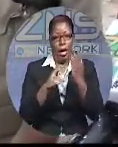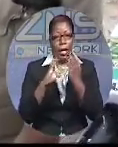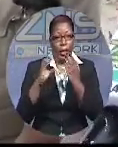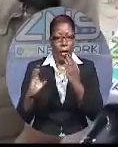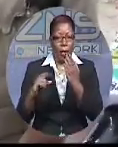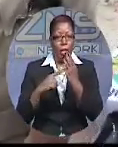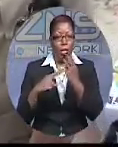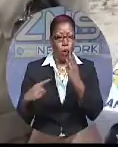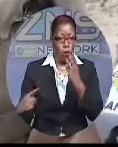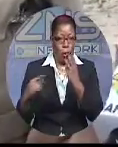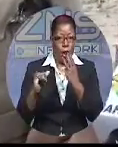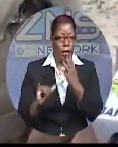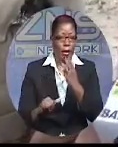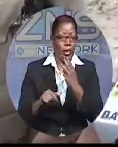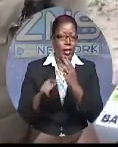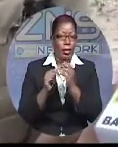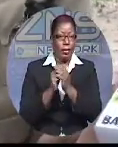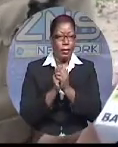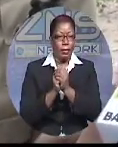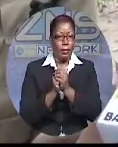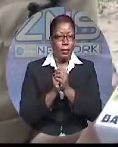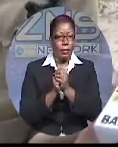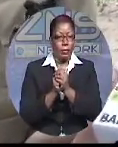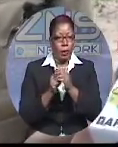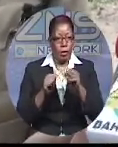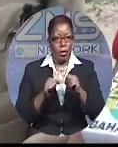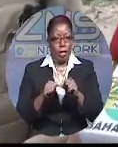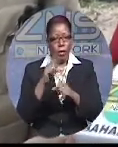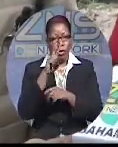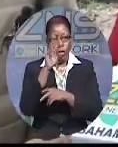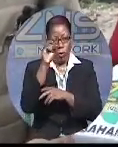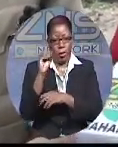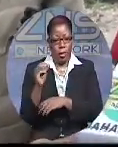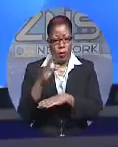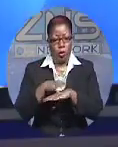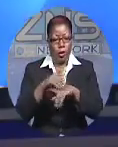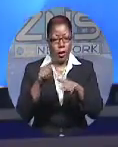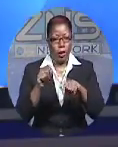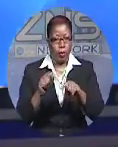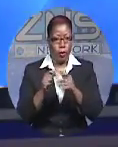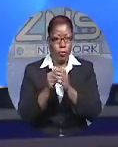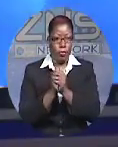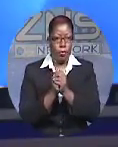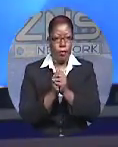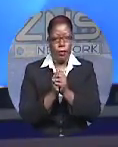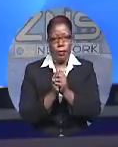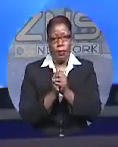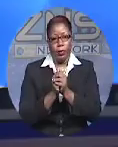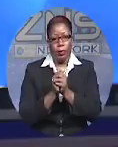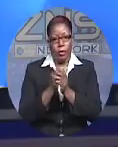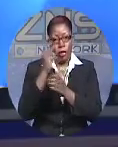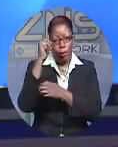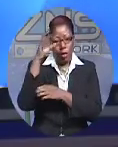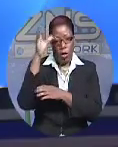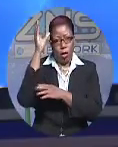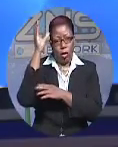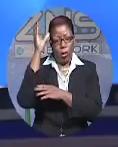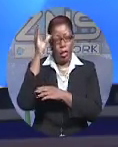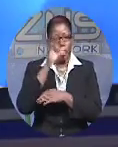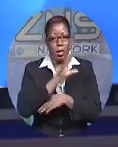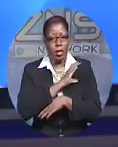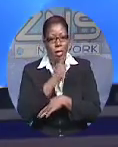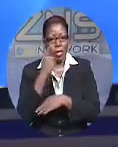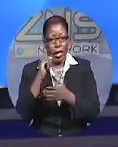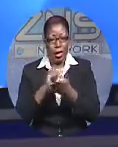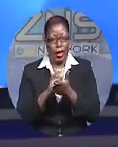have been sustained if in fact 2% was on the table. Meantime, Mr. Christie also said that as far